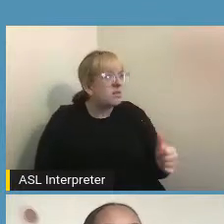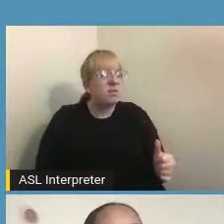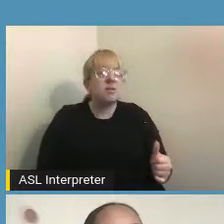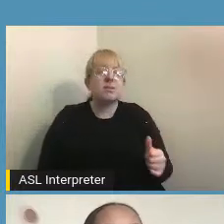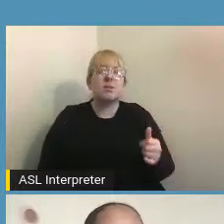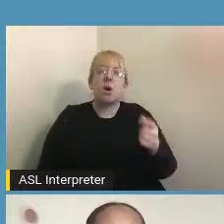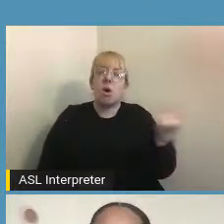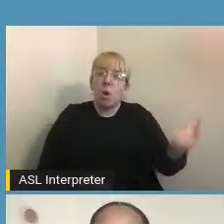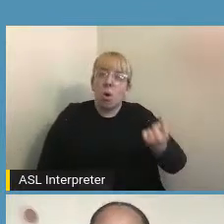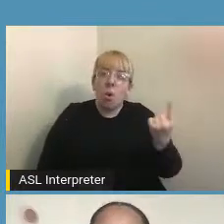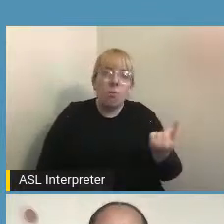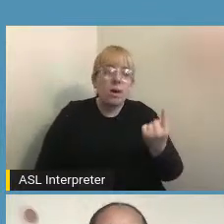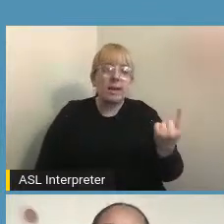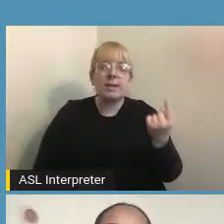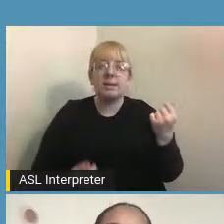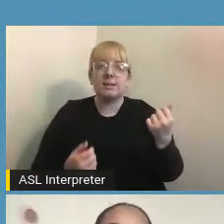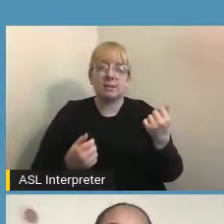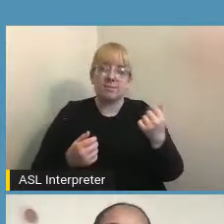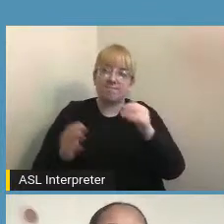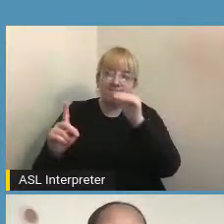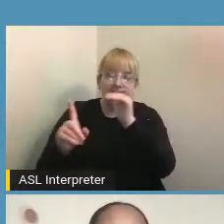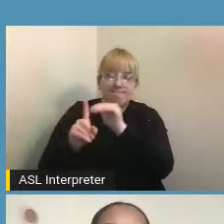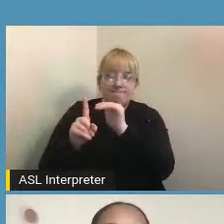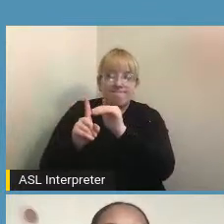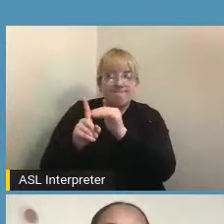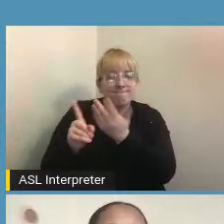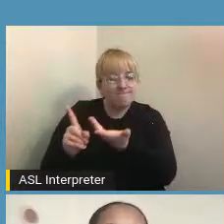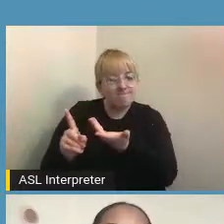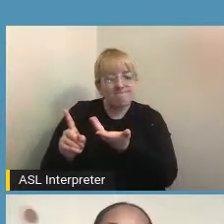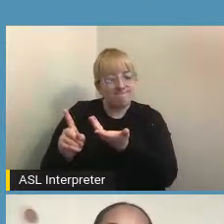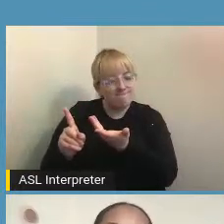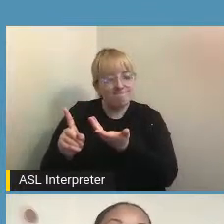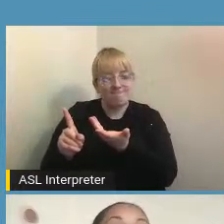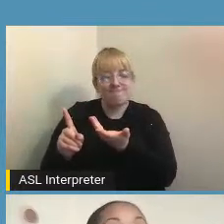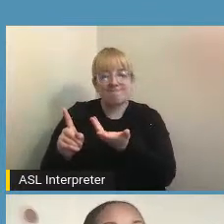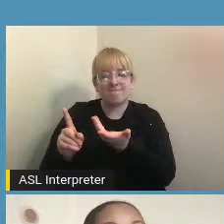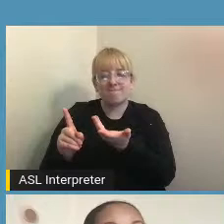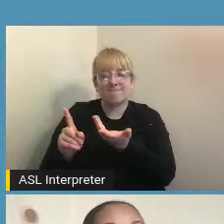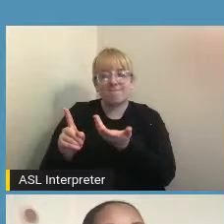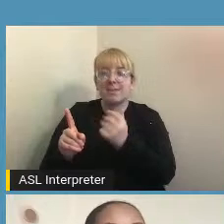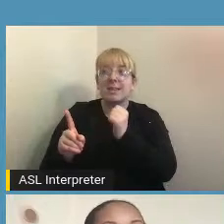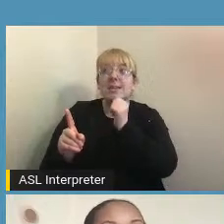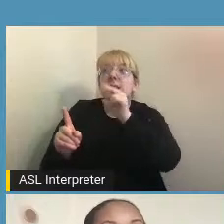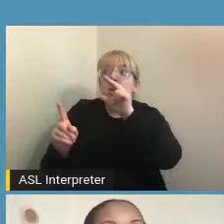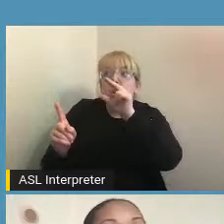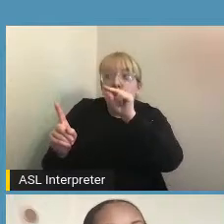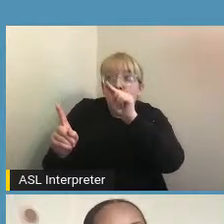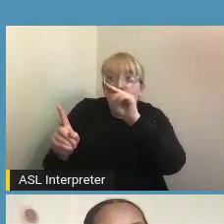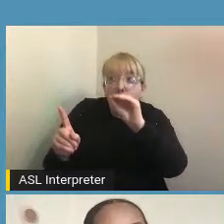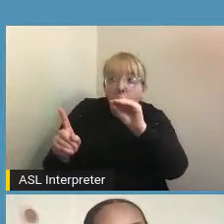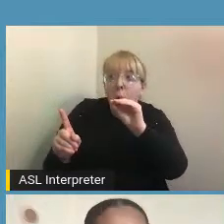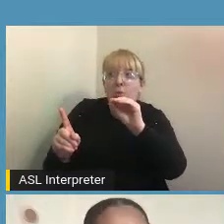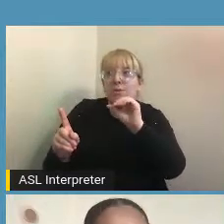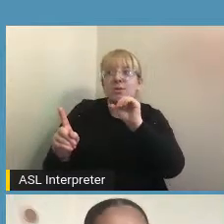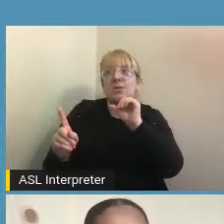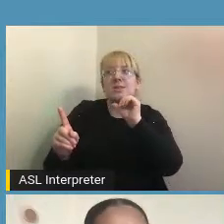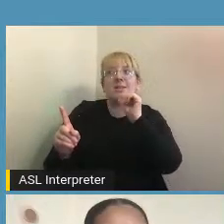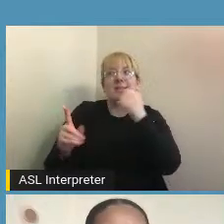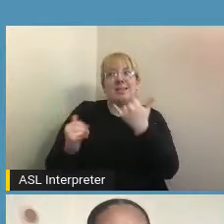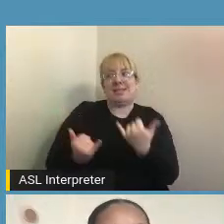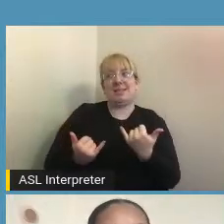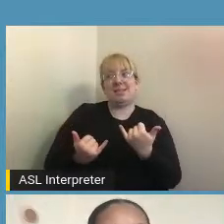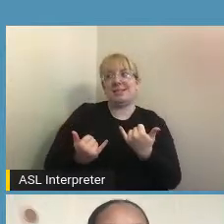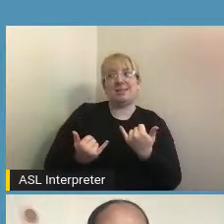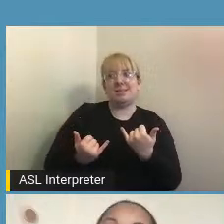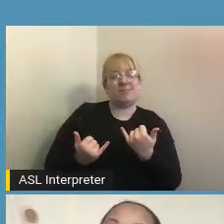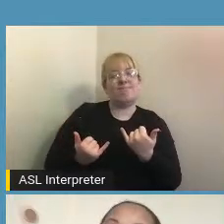always remind people, like, it's not no, it's just not right now.